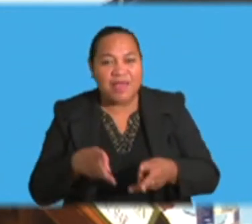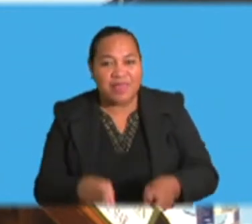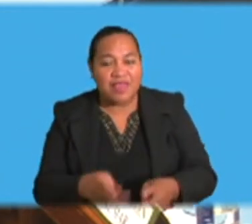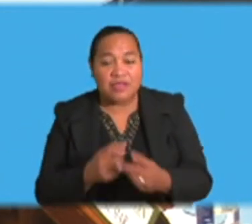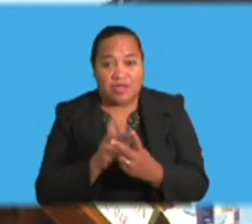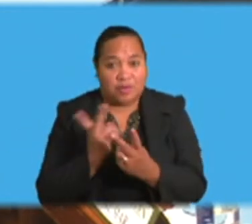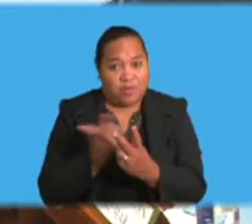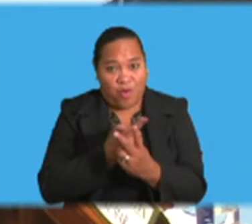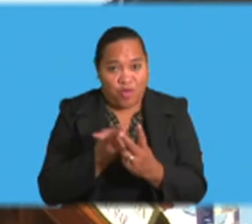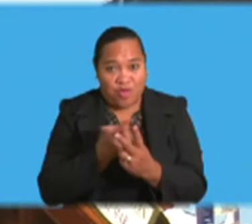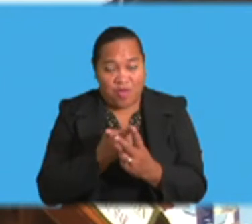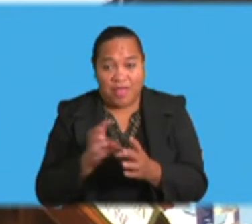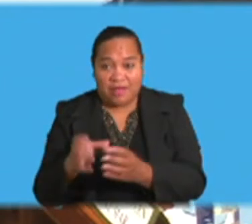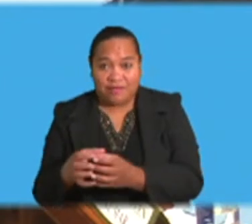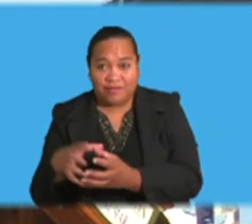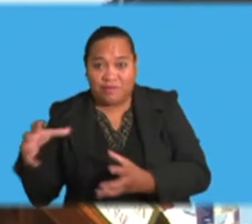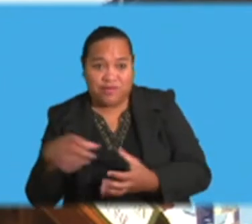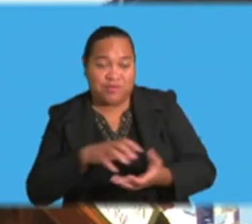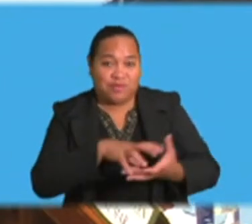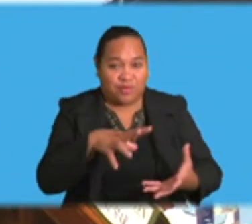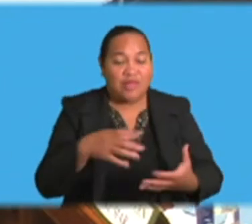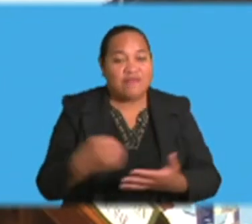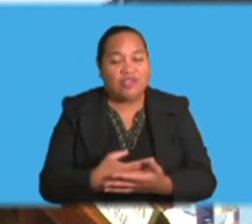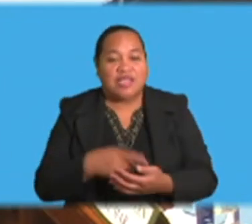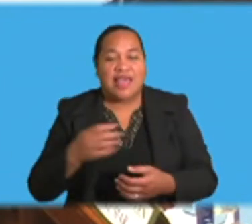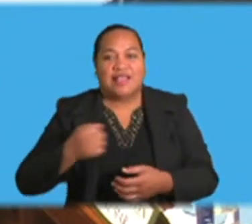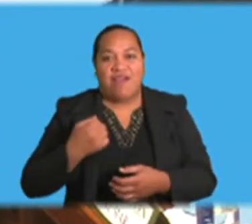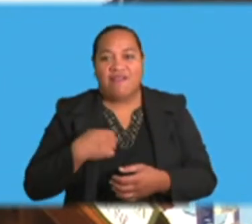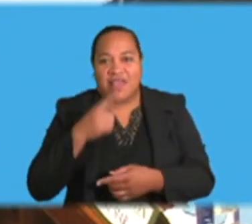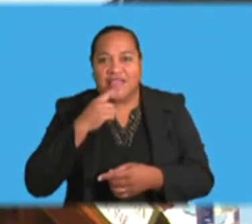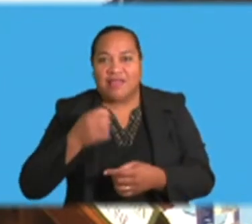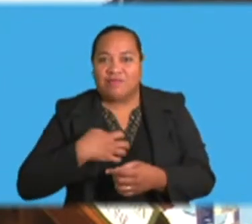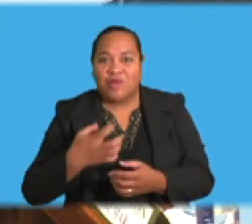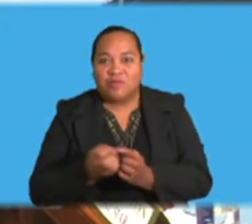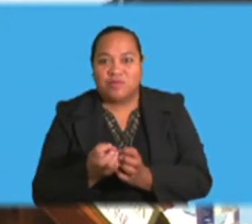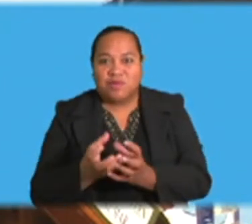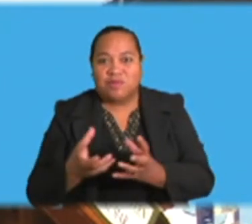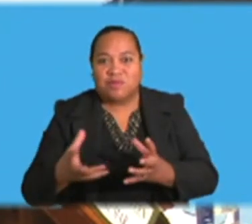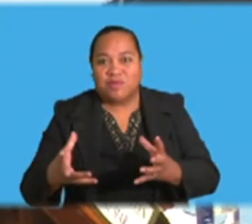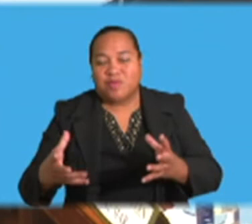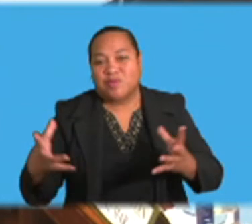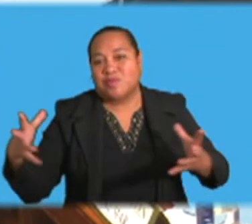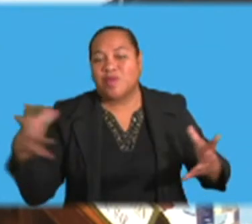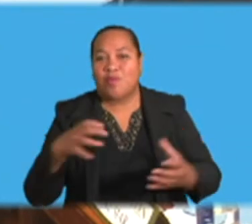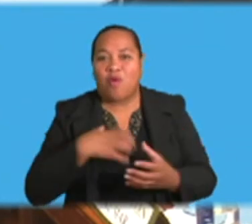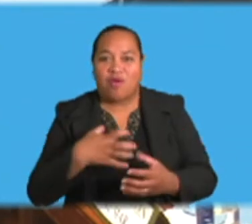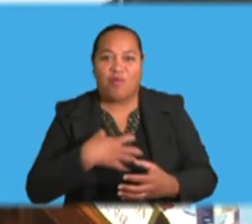these methods increase efficiency and survival rate of the fingerlings, and it leads to increased